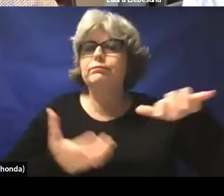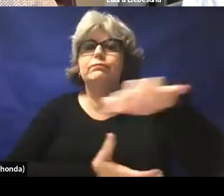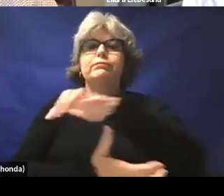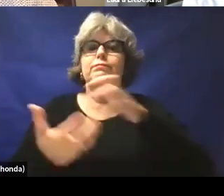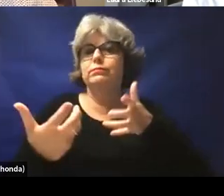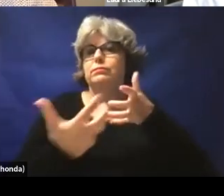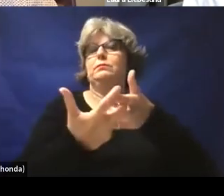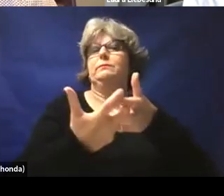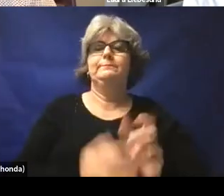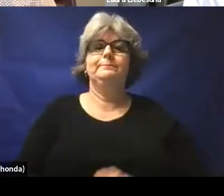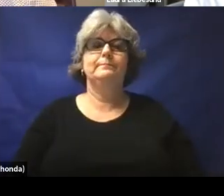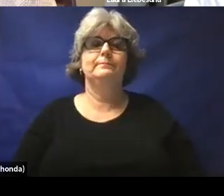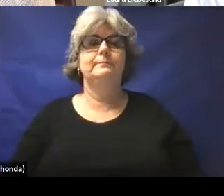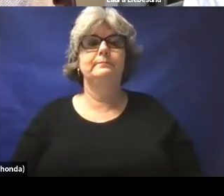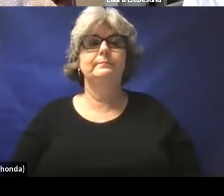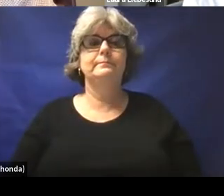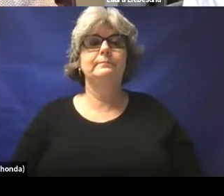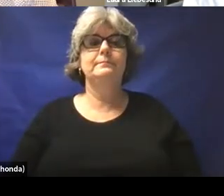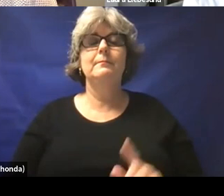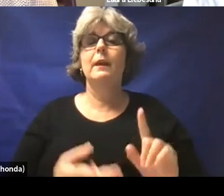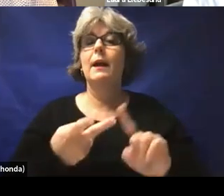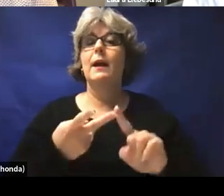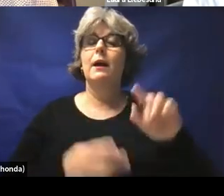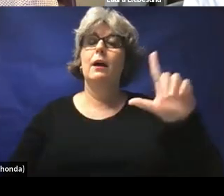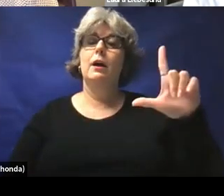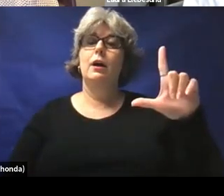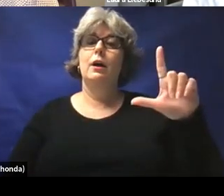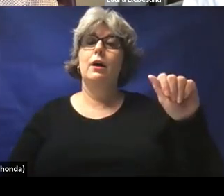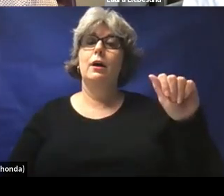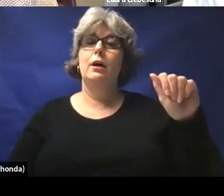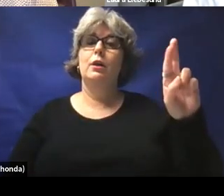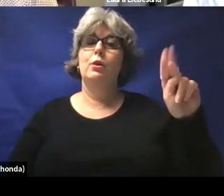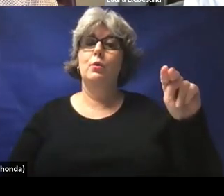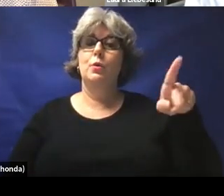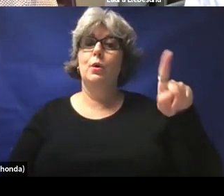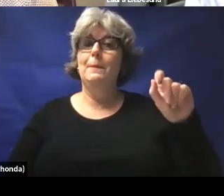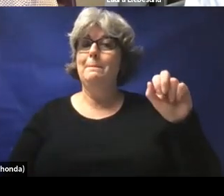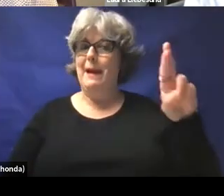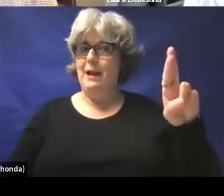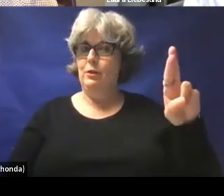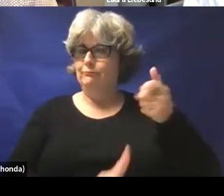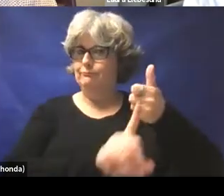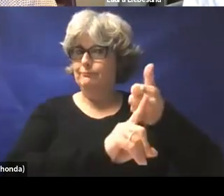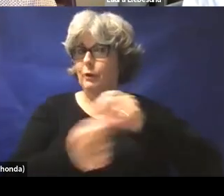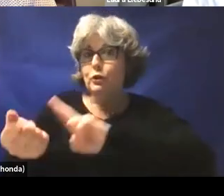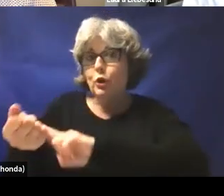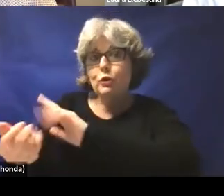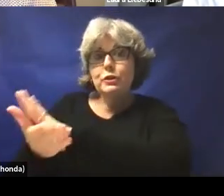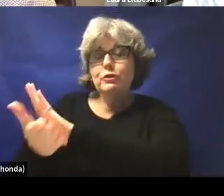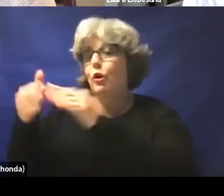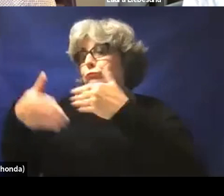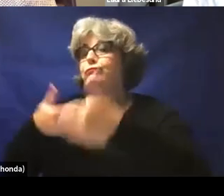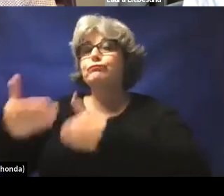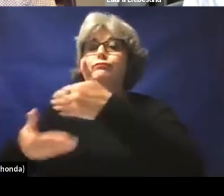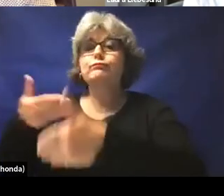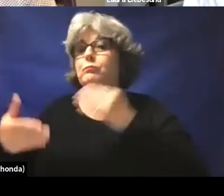cocktail culture there. And then one of our narrators, Lauren Paler, Lauren was in nursing school and she used to do